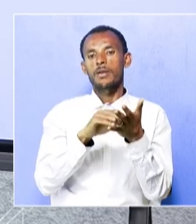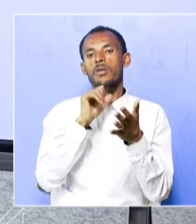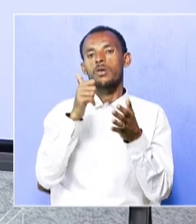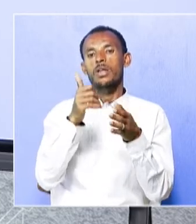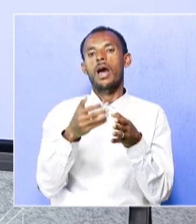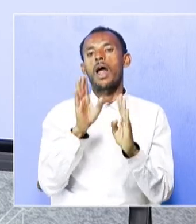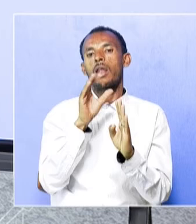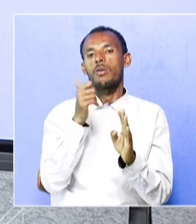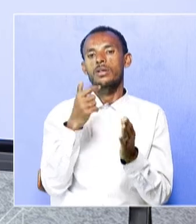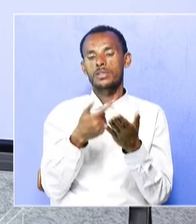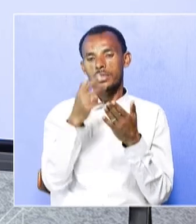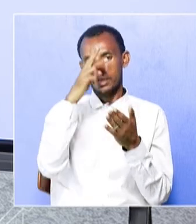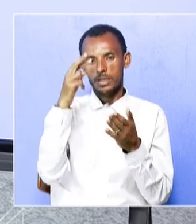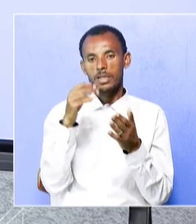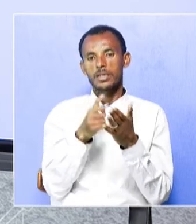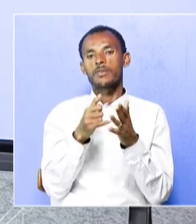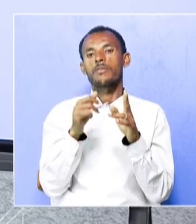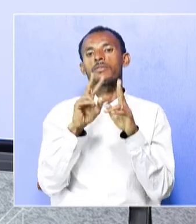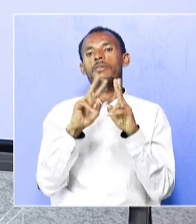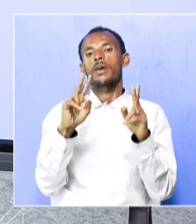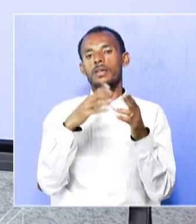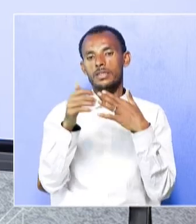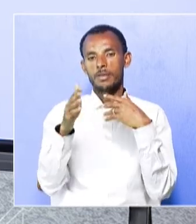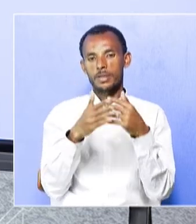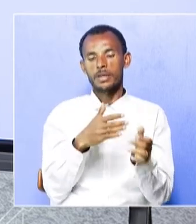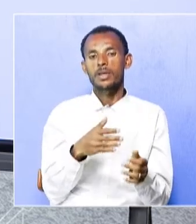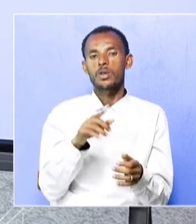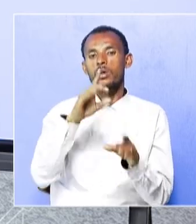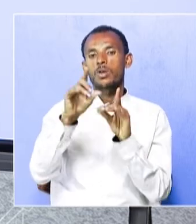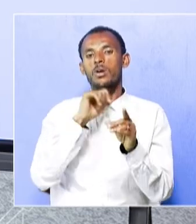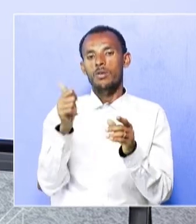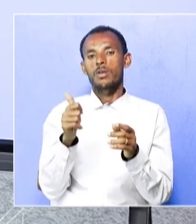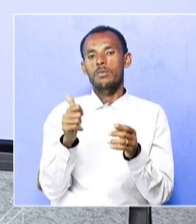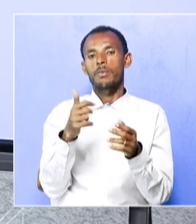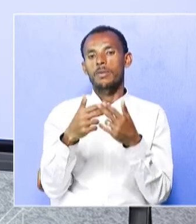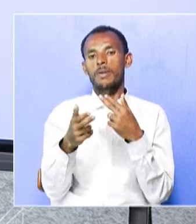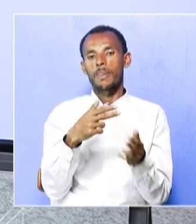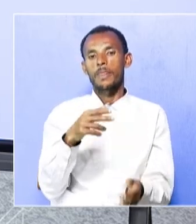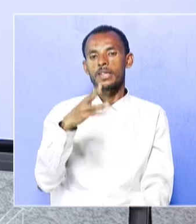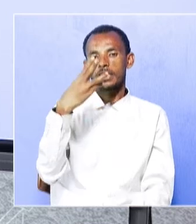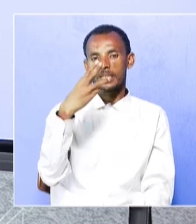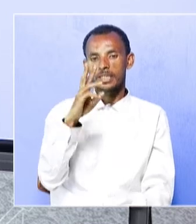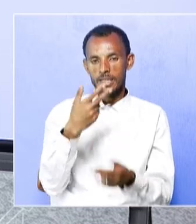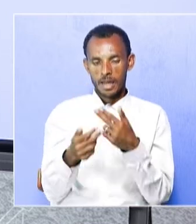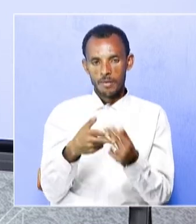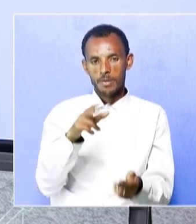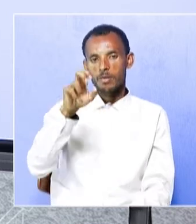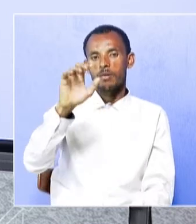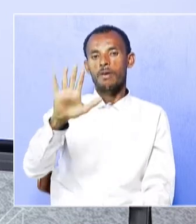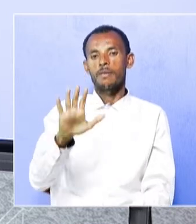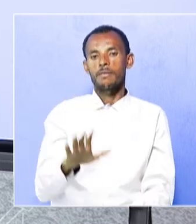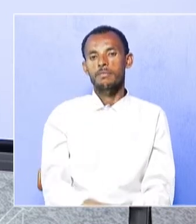So in this case, you need to be very systematic, right? You don't need to multiply 16 times